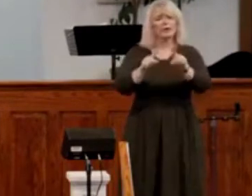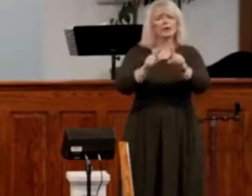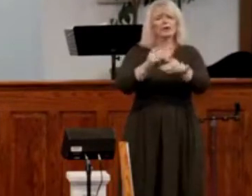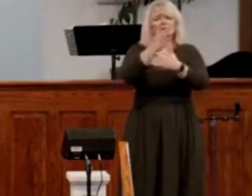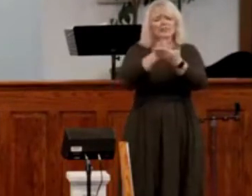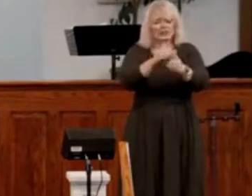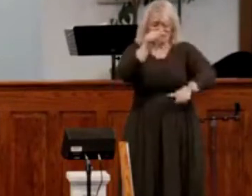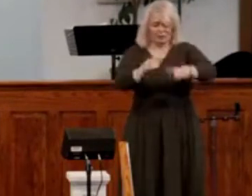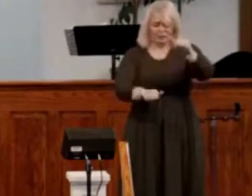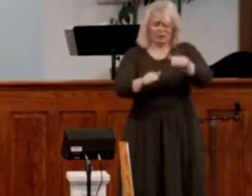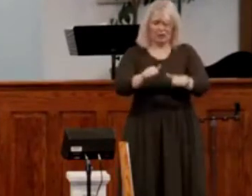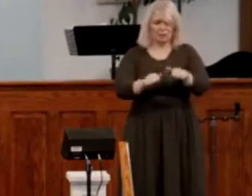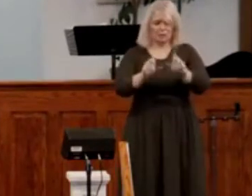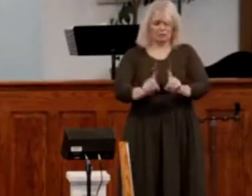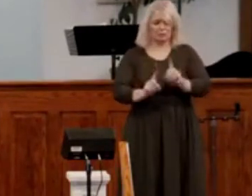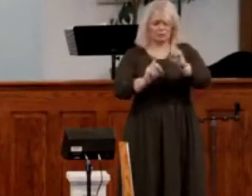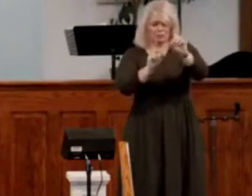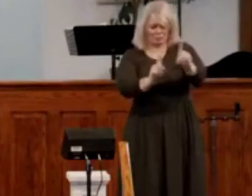disciples doubted.